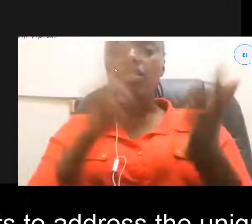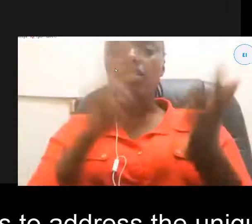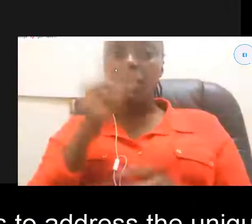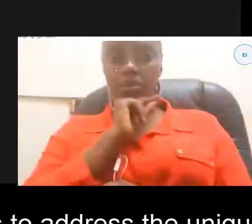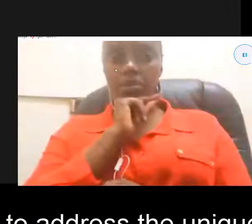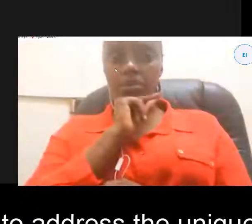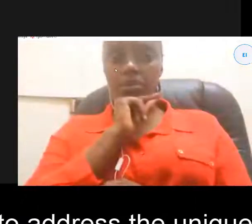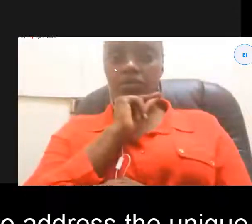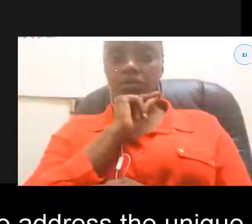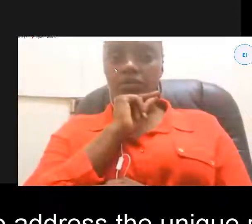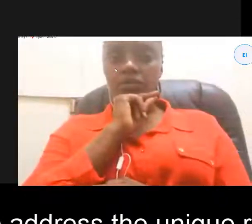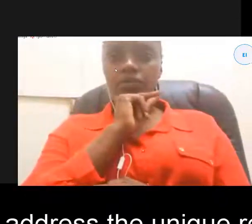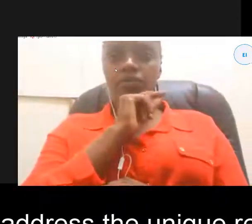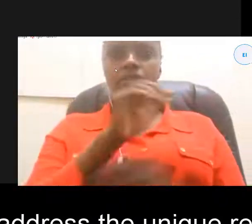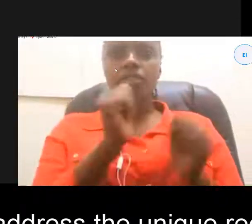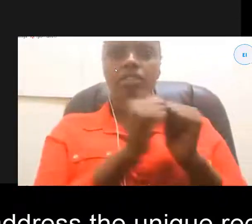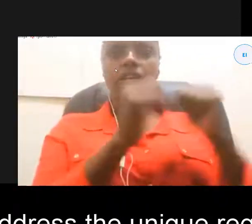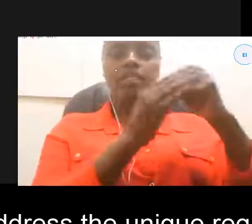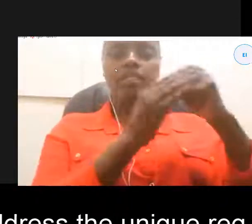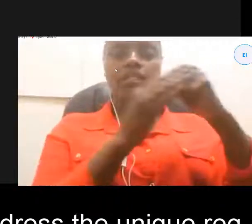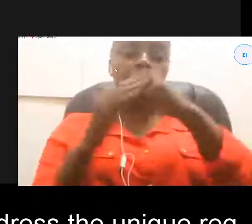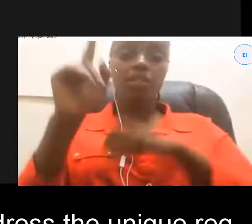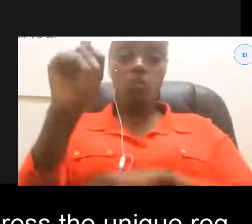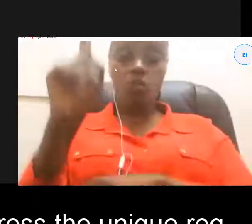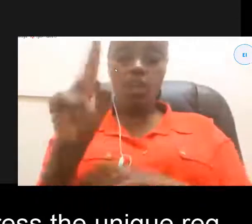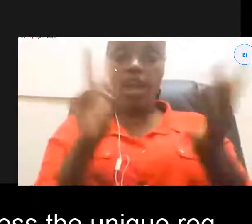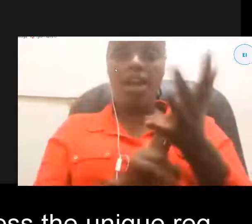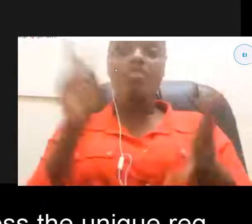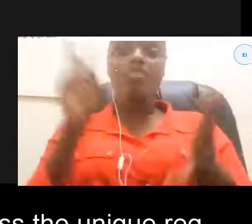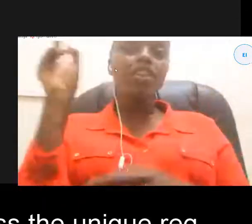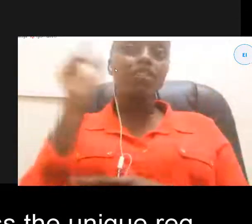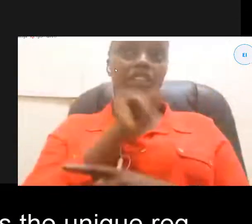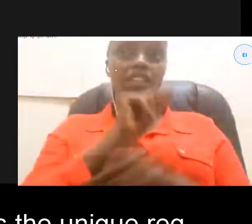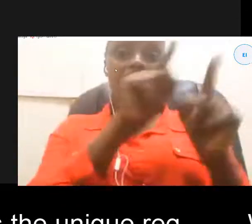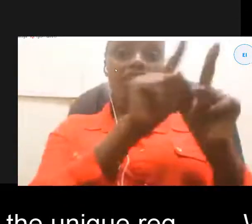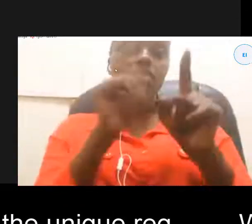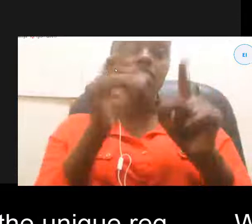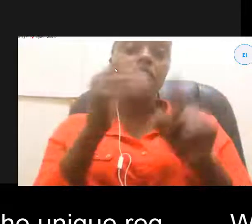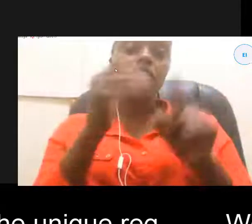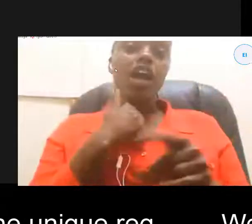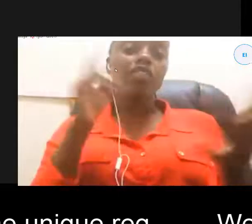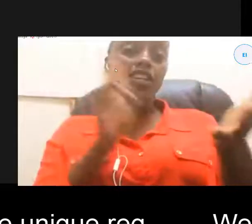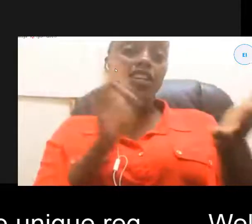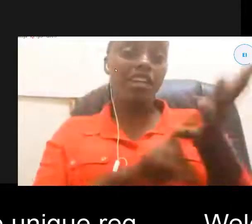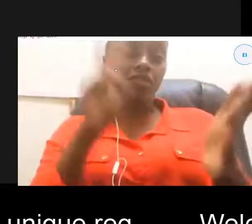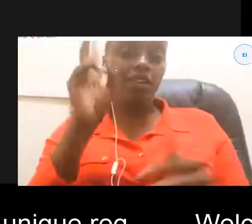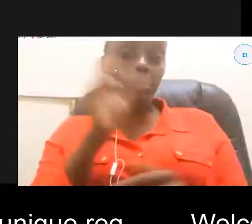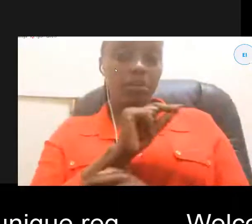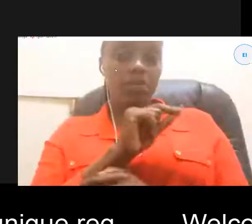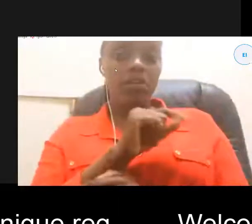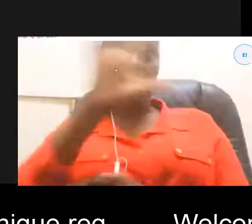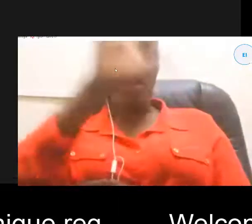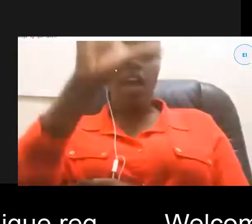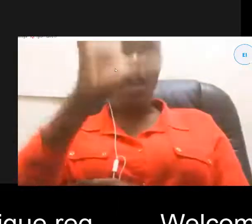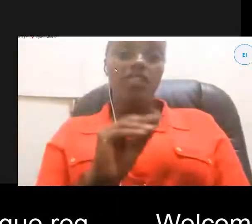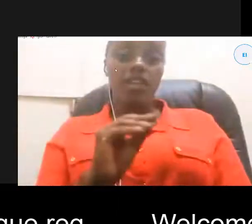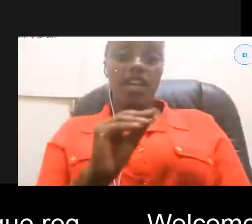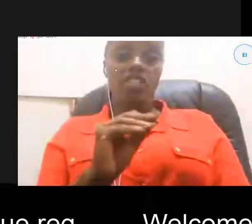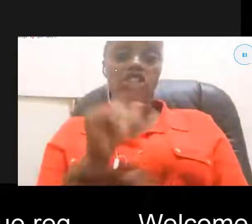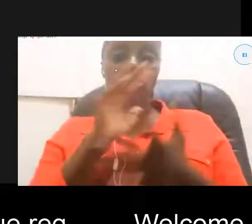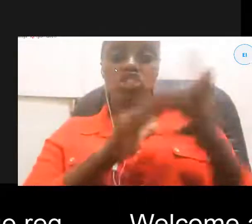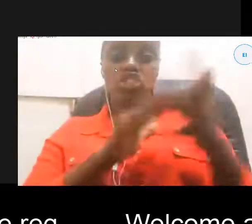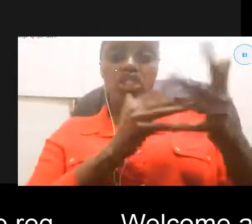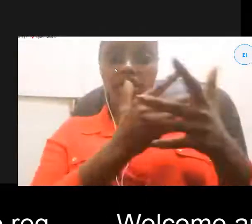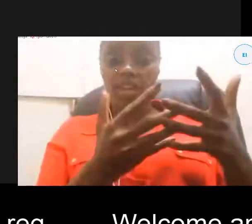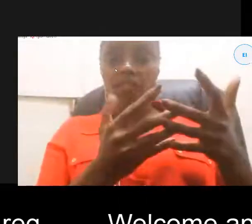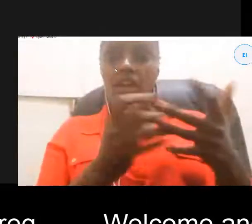in 1991, and also have ratified the African Charter in